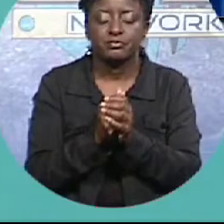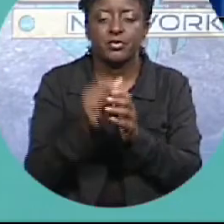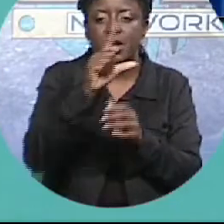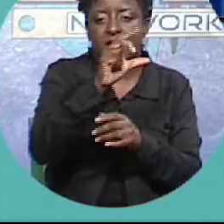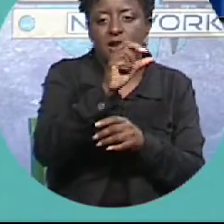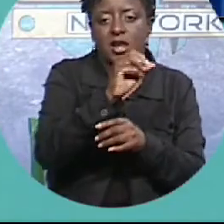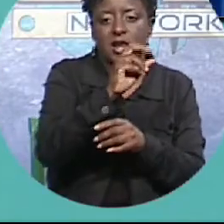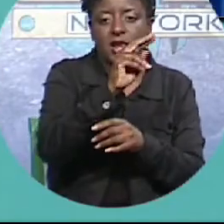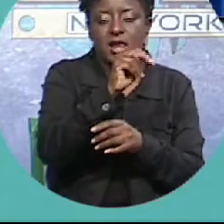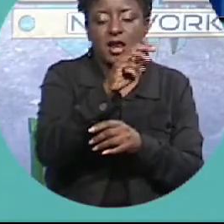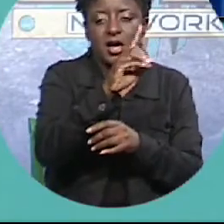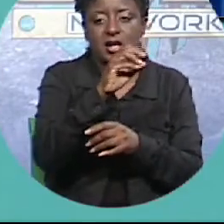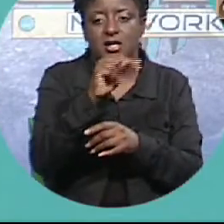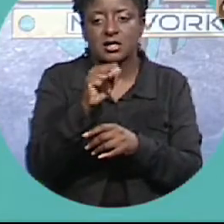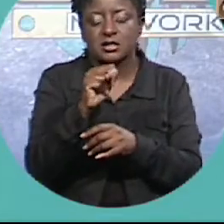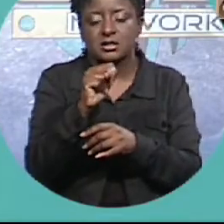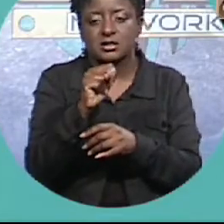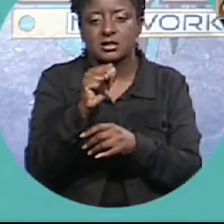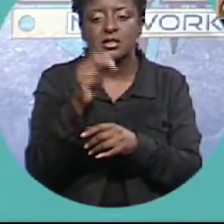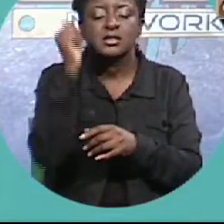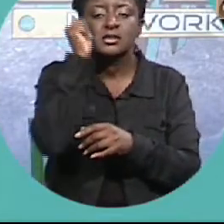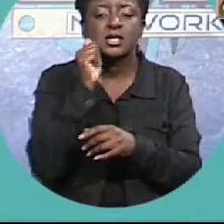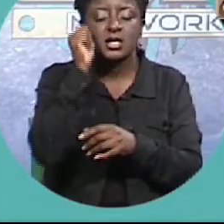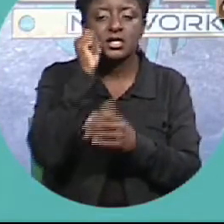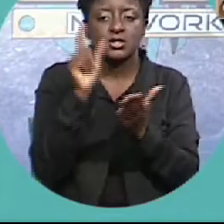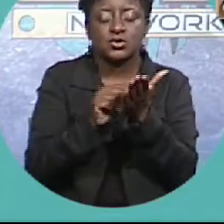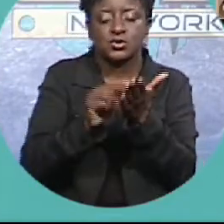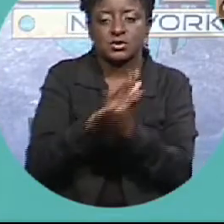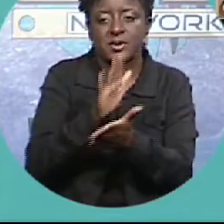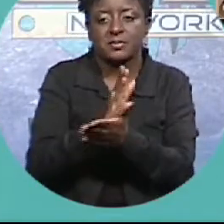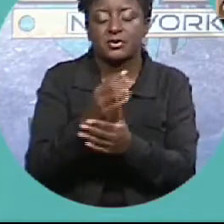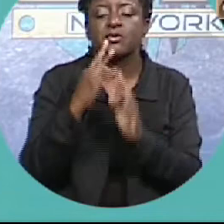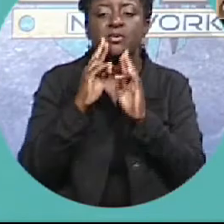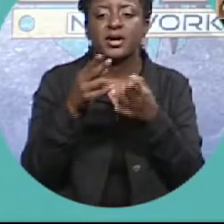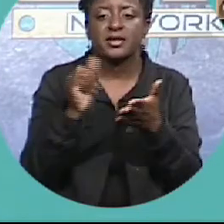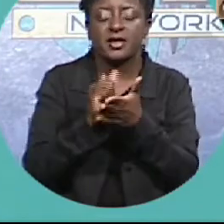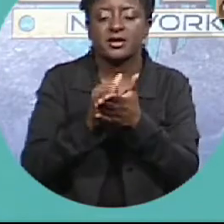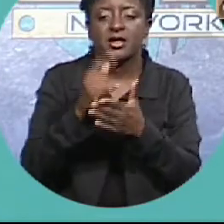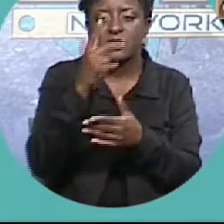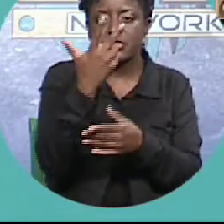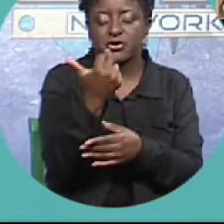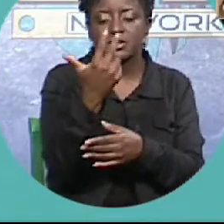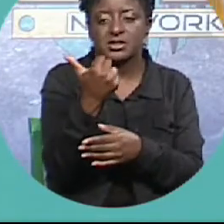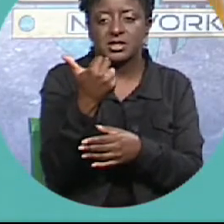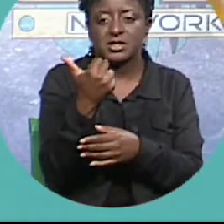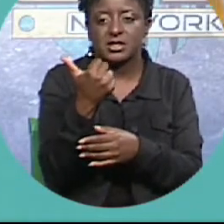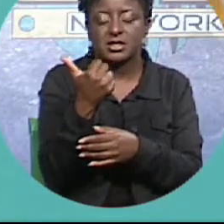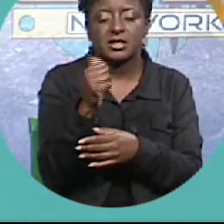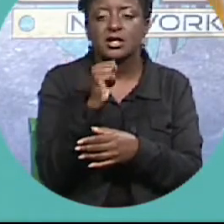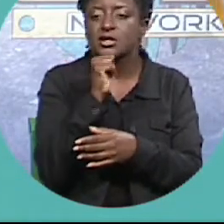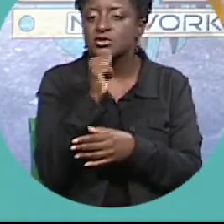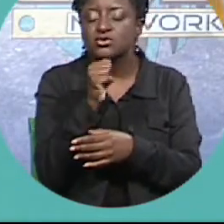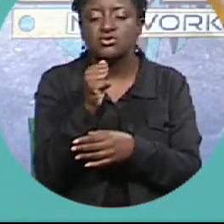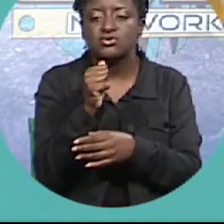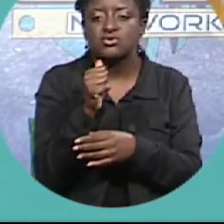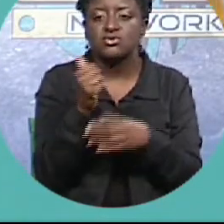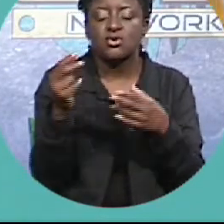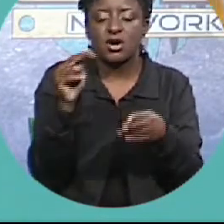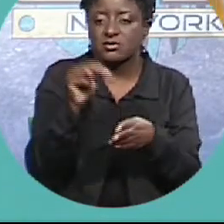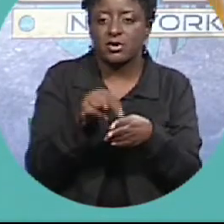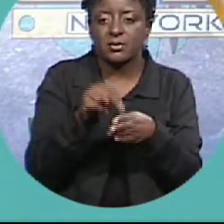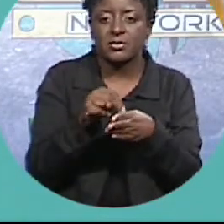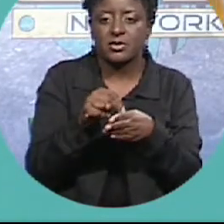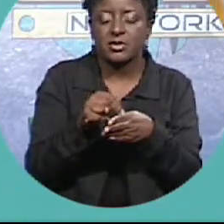London's Daily Mail newspaper tonight is reporting that 13 rare San Salvador rock iguanas were found stuffed in socks by